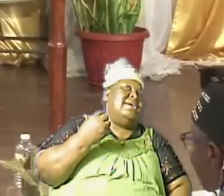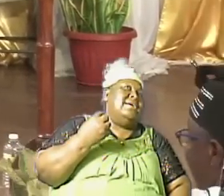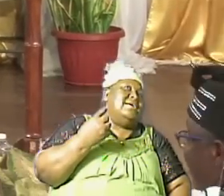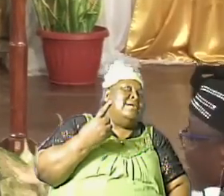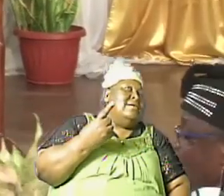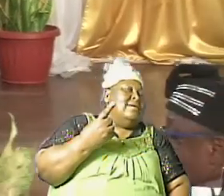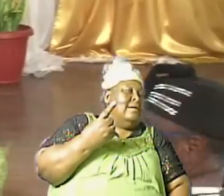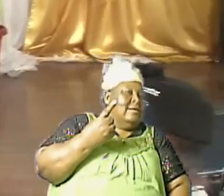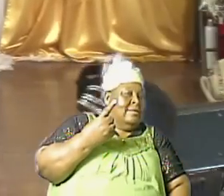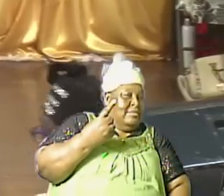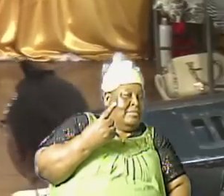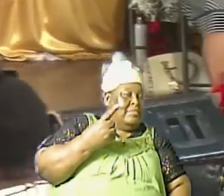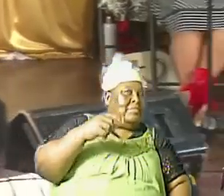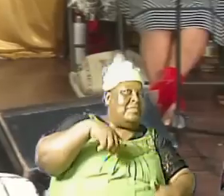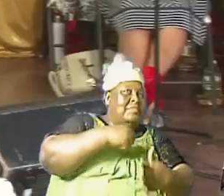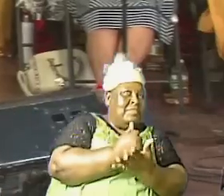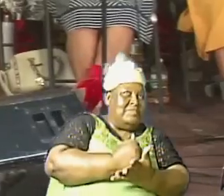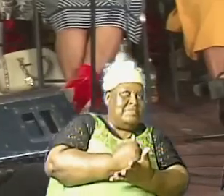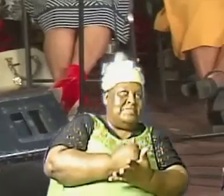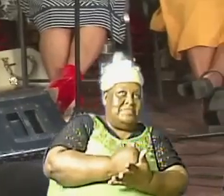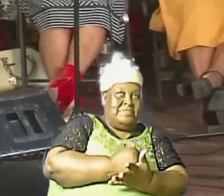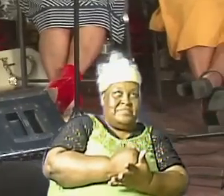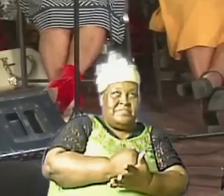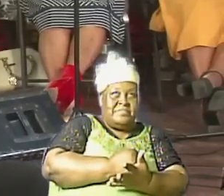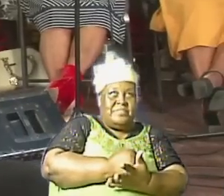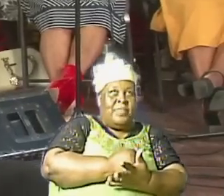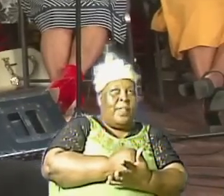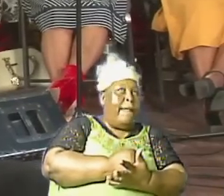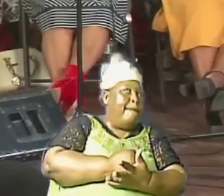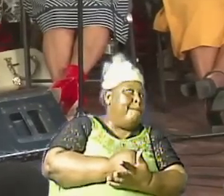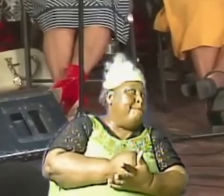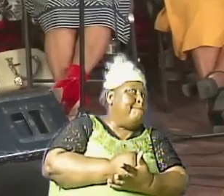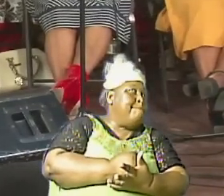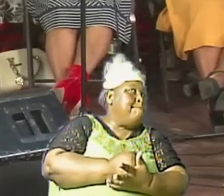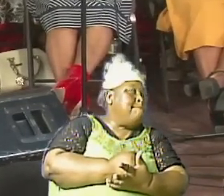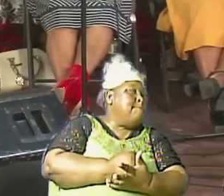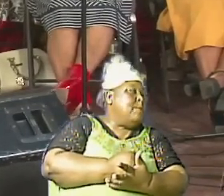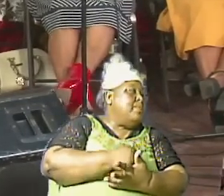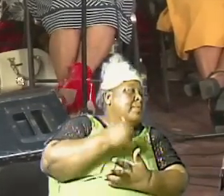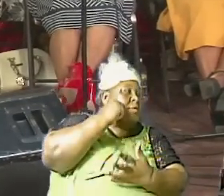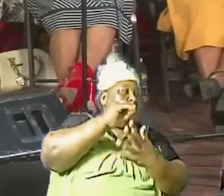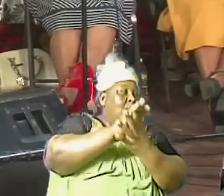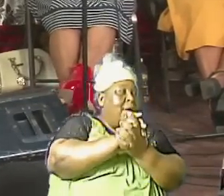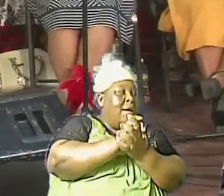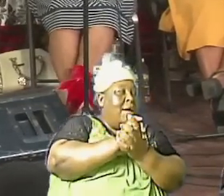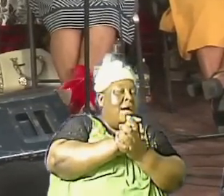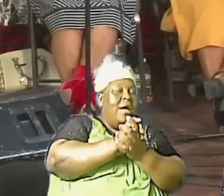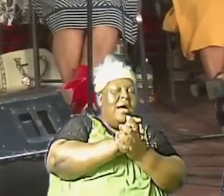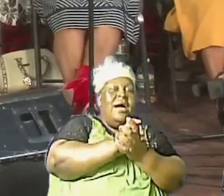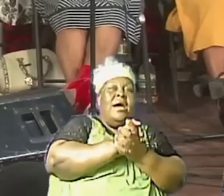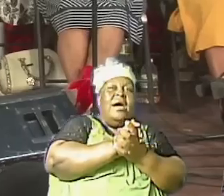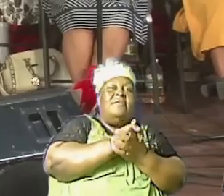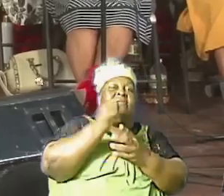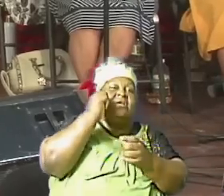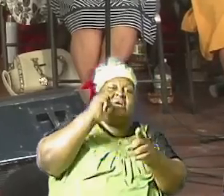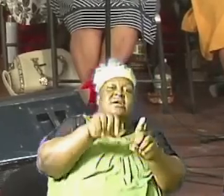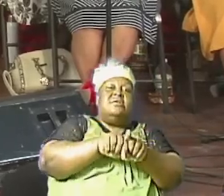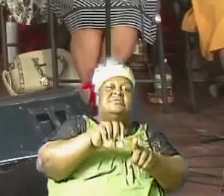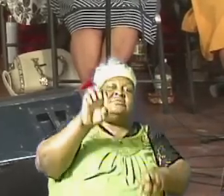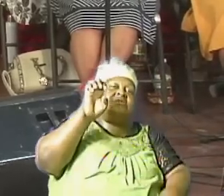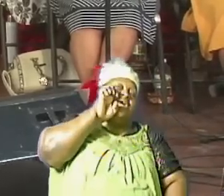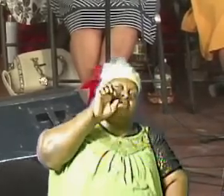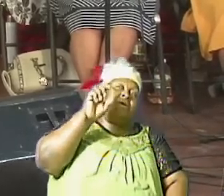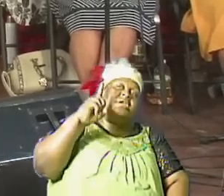she's not here today. Okay. Amen. Praise God. Hallelujah. Dear wife, Sister Erica,